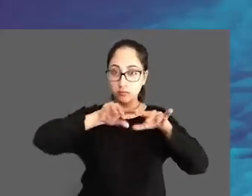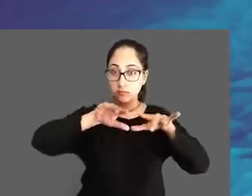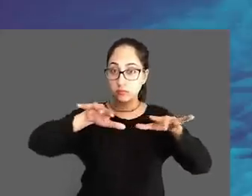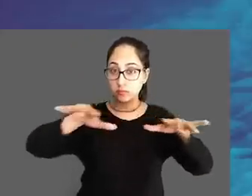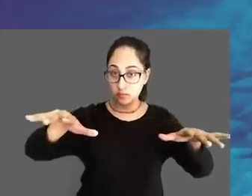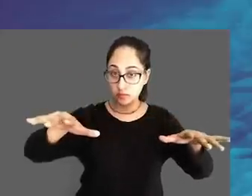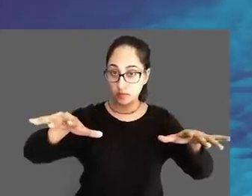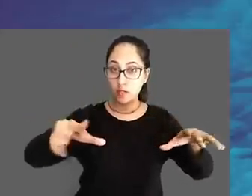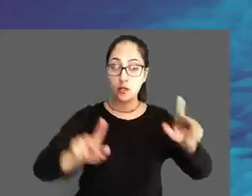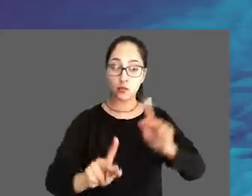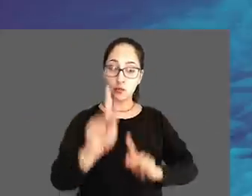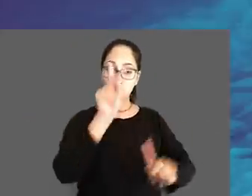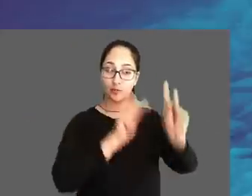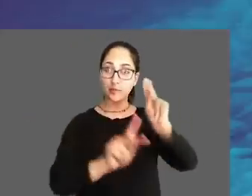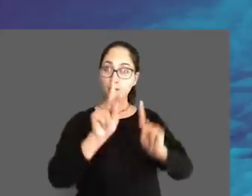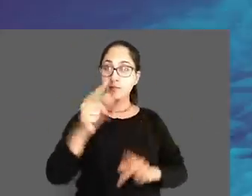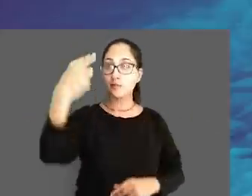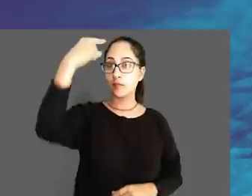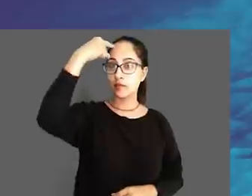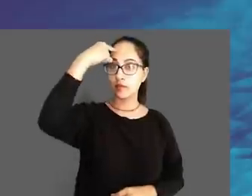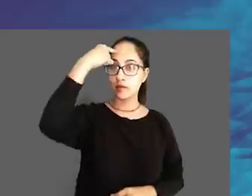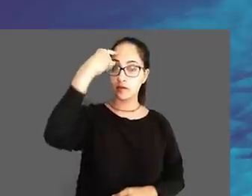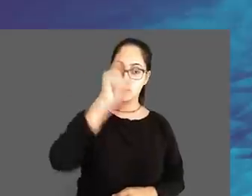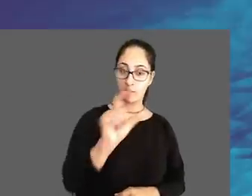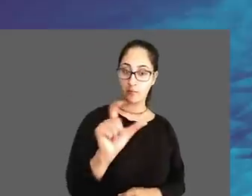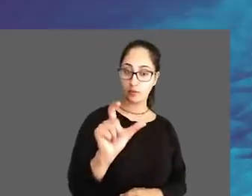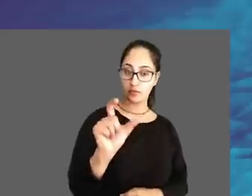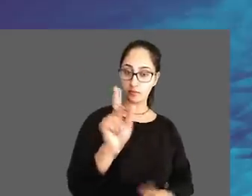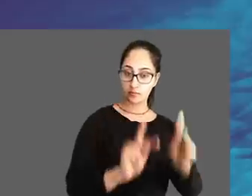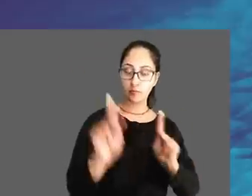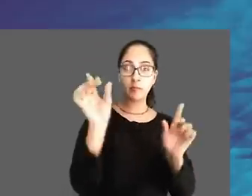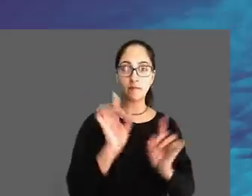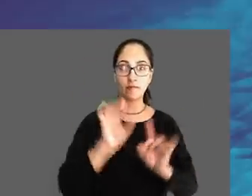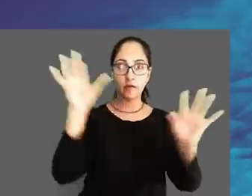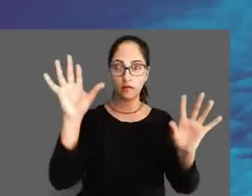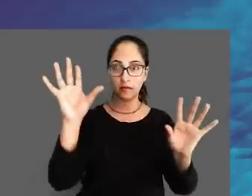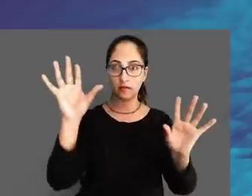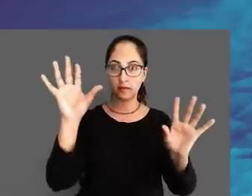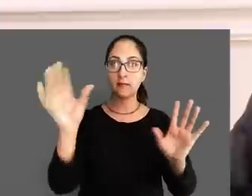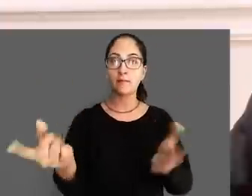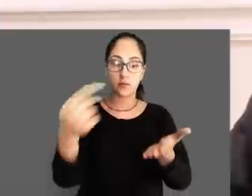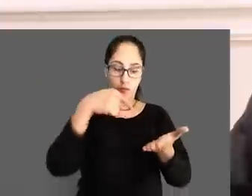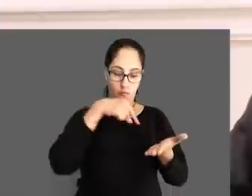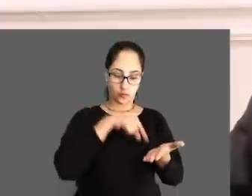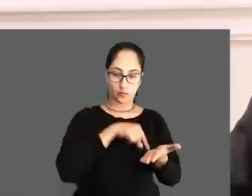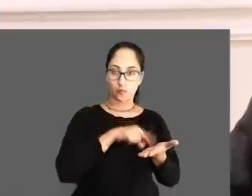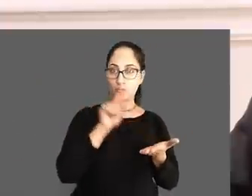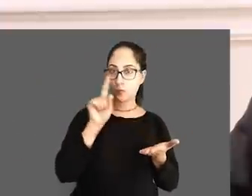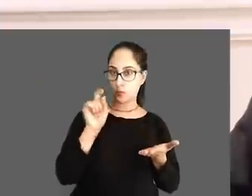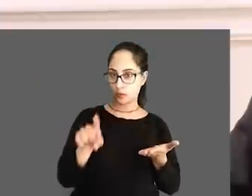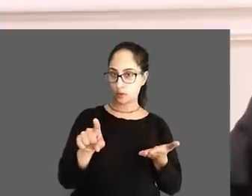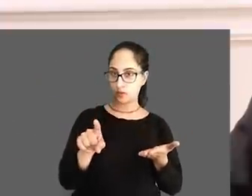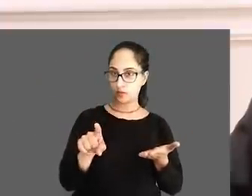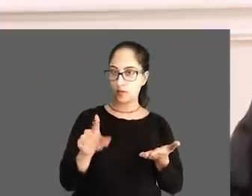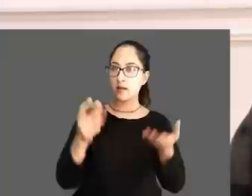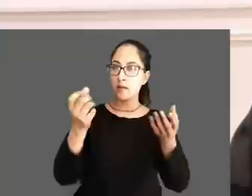Yeah, so unfortunately, as you know, this is also a common question. I think it speaks